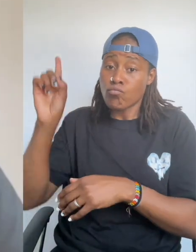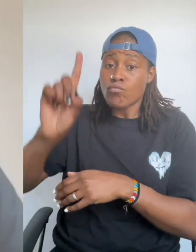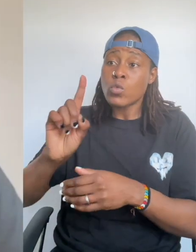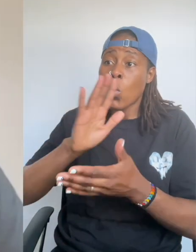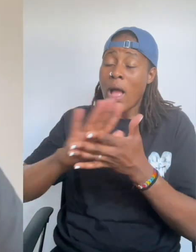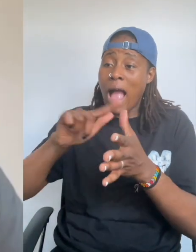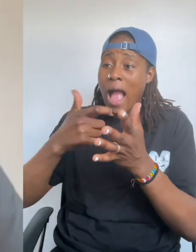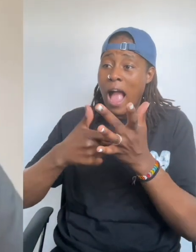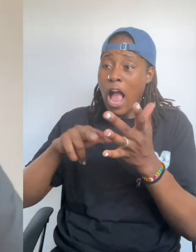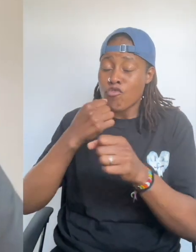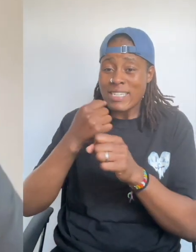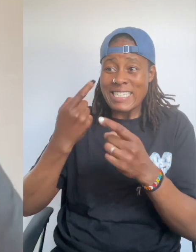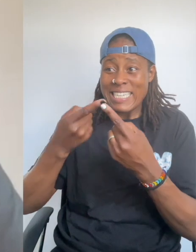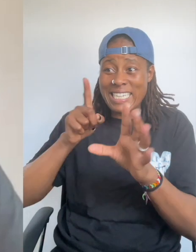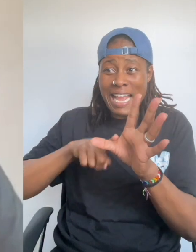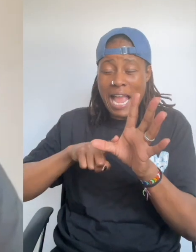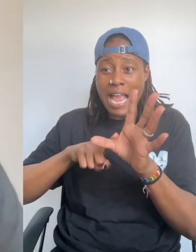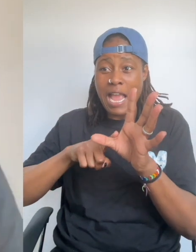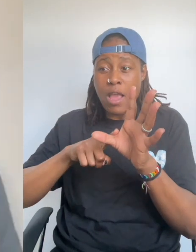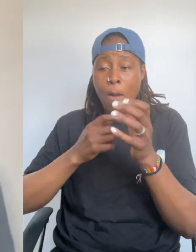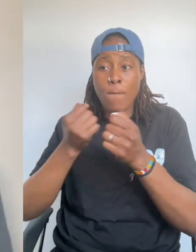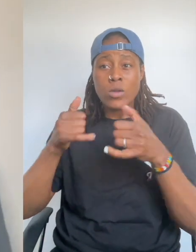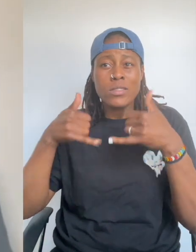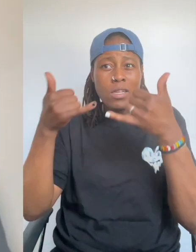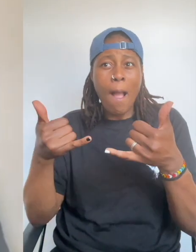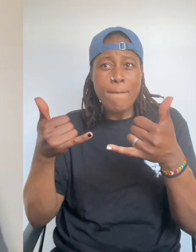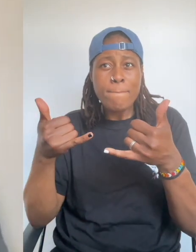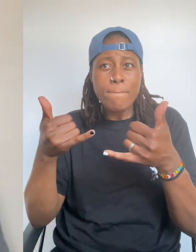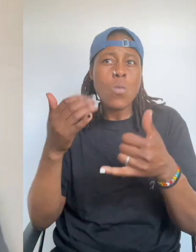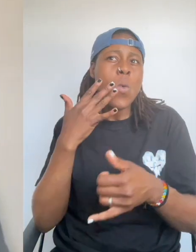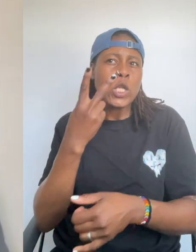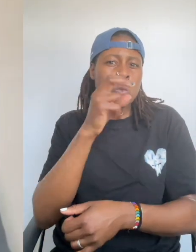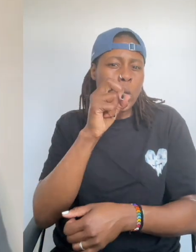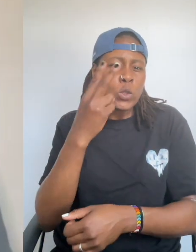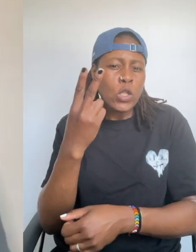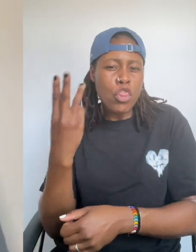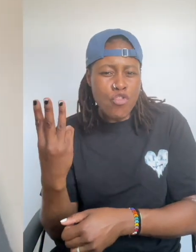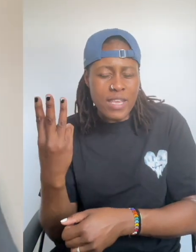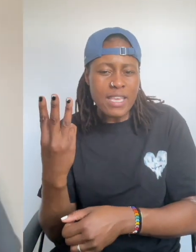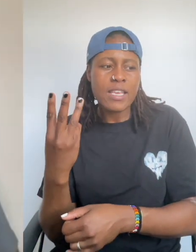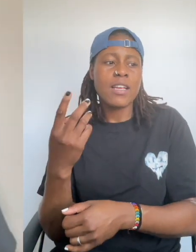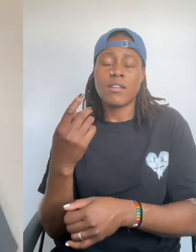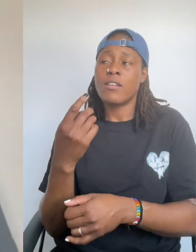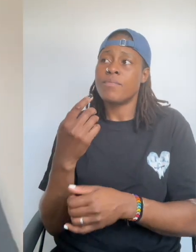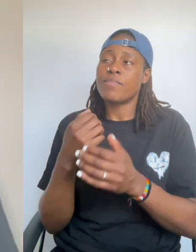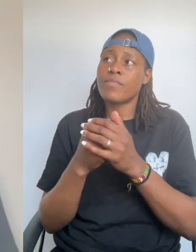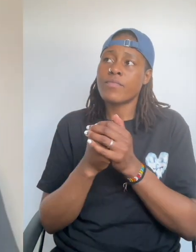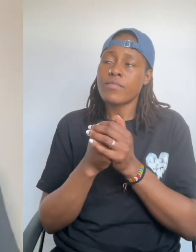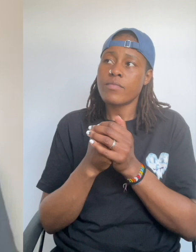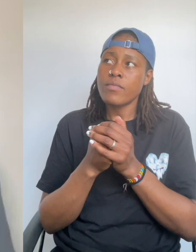Haringey Box Cup when I competed for the first time in 2020. I think it was 23. My mum came out for